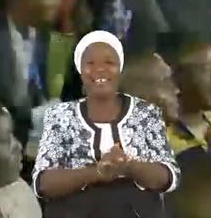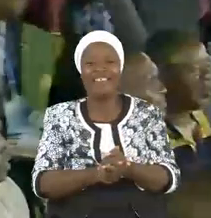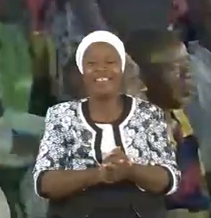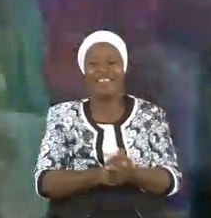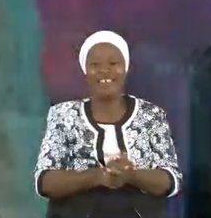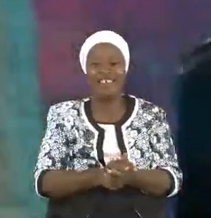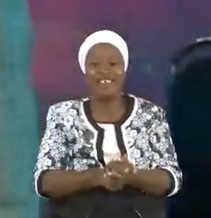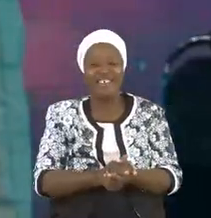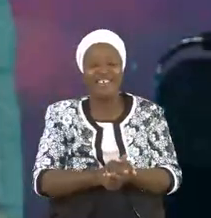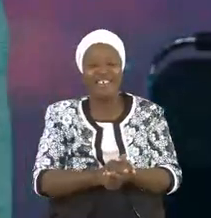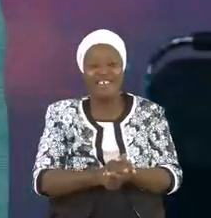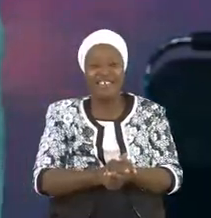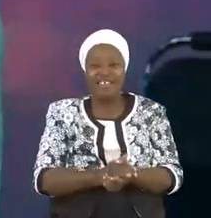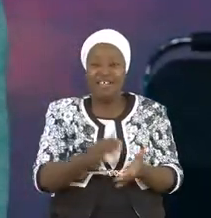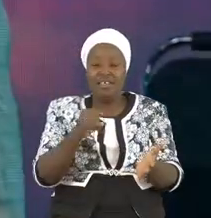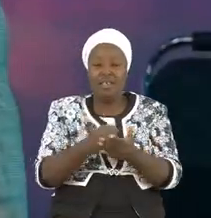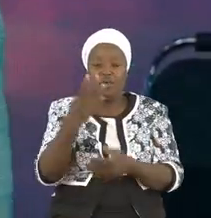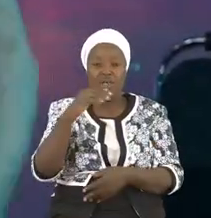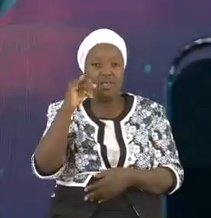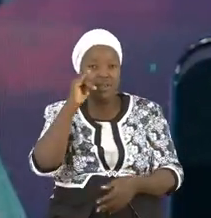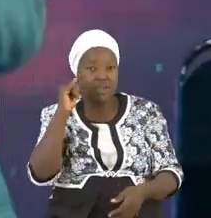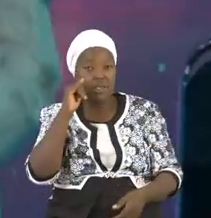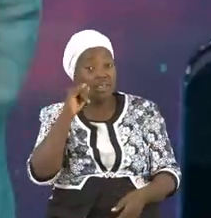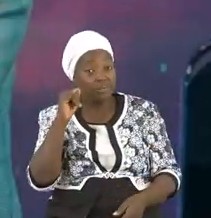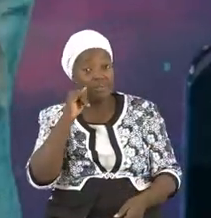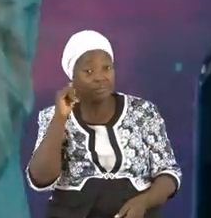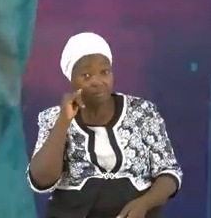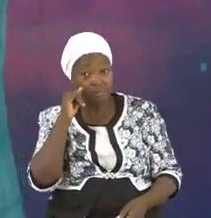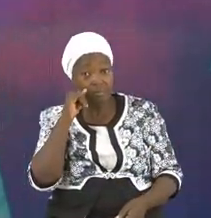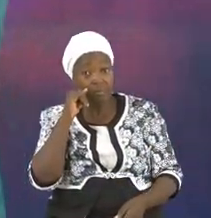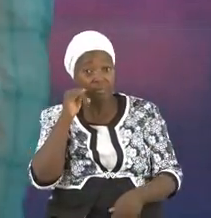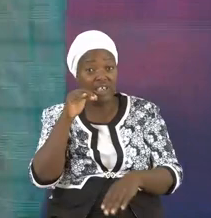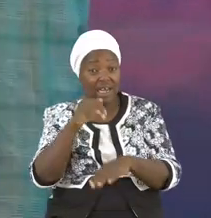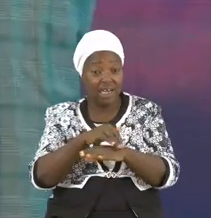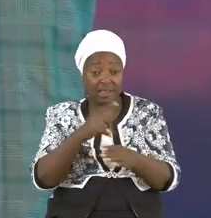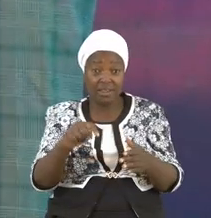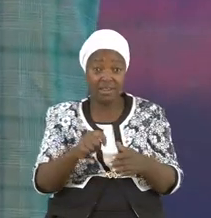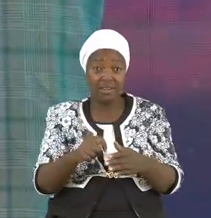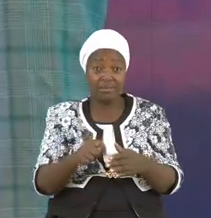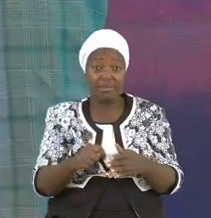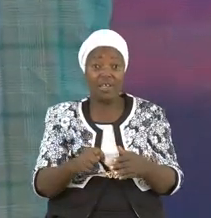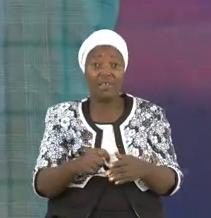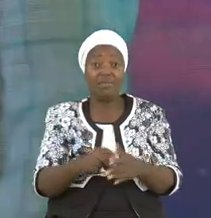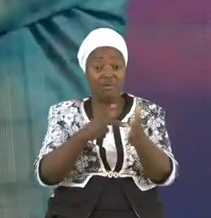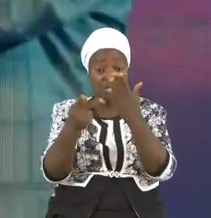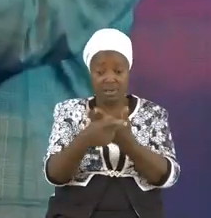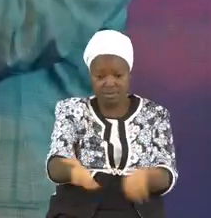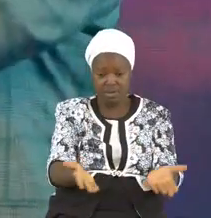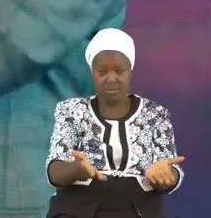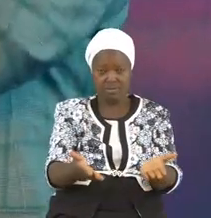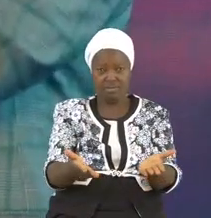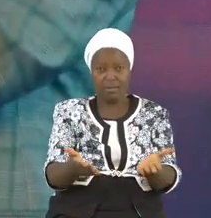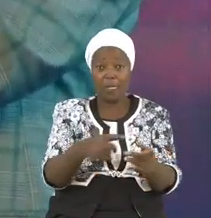It was yesterday, at the Global Crusade here, while we were preaching here, and the message